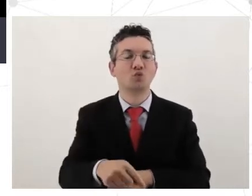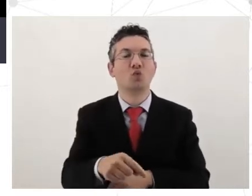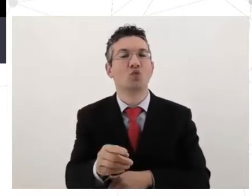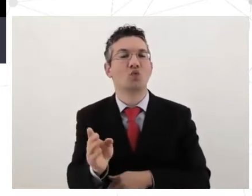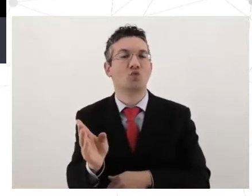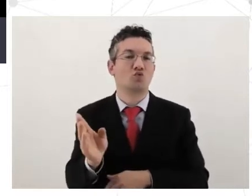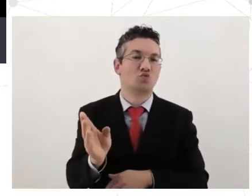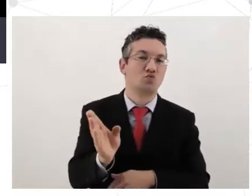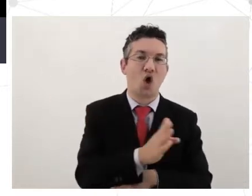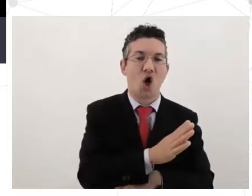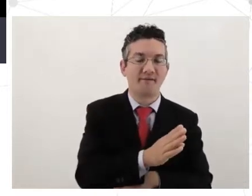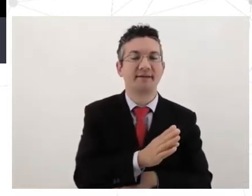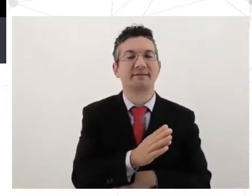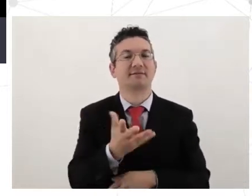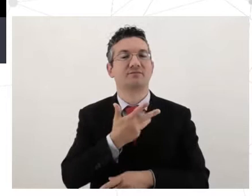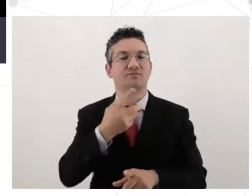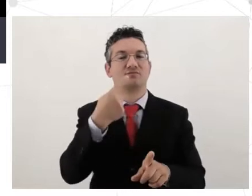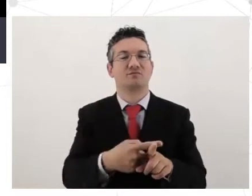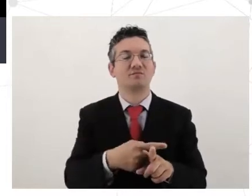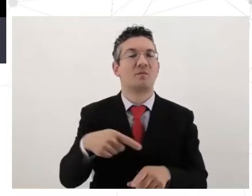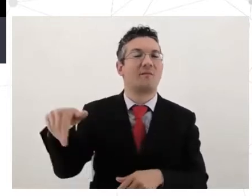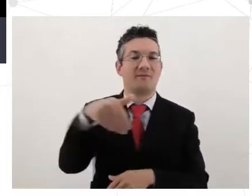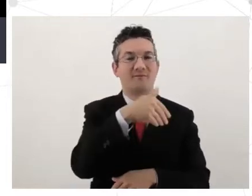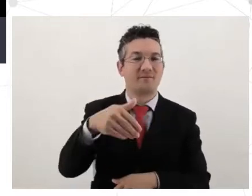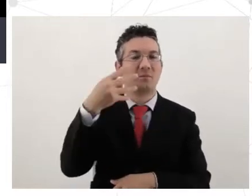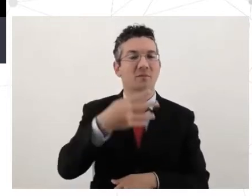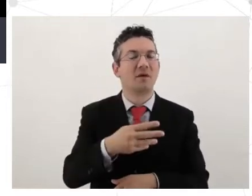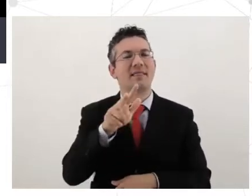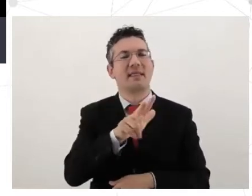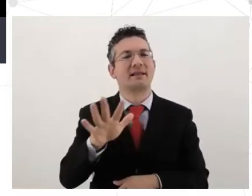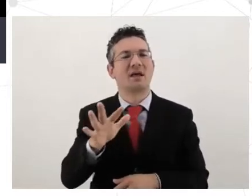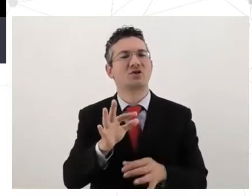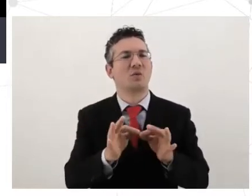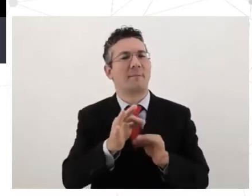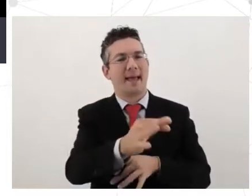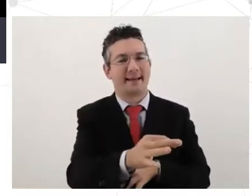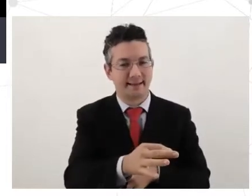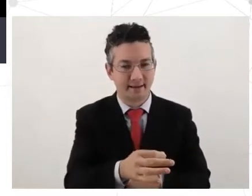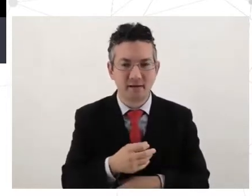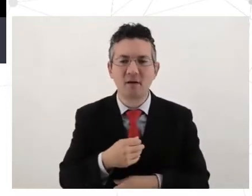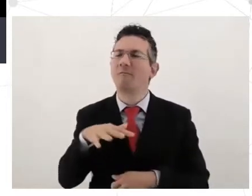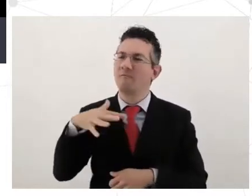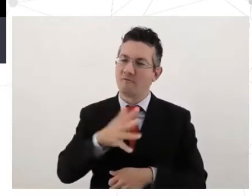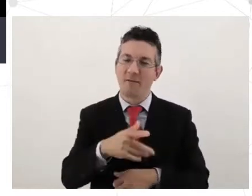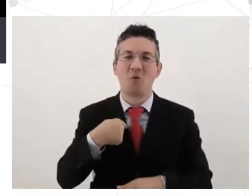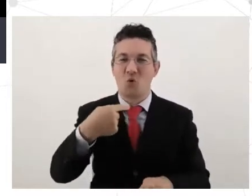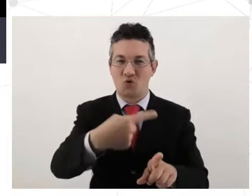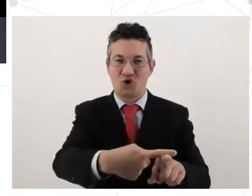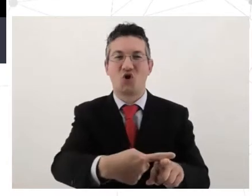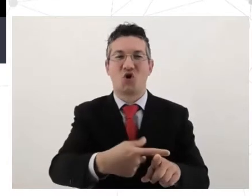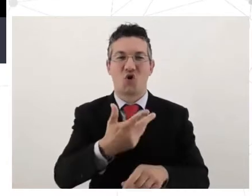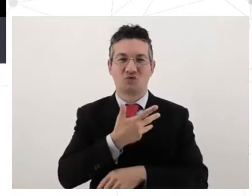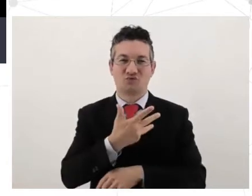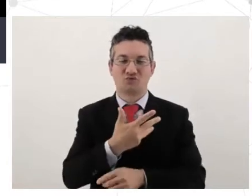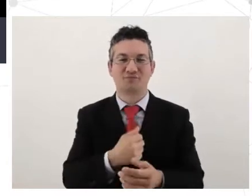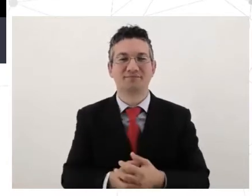Primark Cleaners Alternation and Repairs, 20 meters. There's a store Diana around Beauty us. Salon, 25 meters. There's a beauty salon.